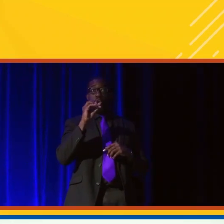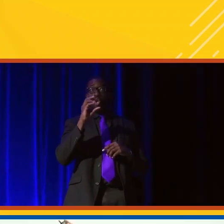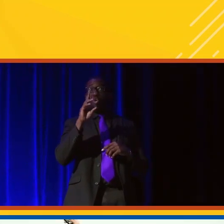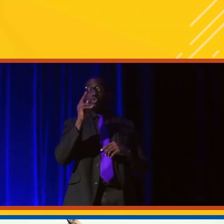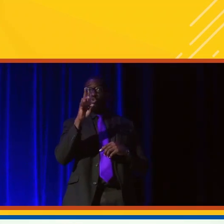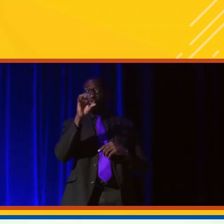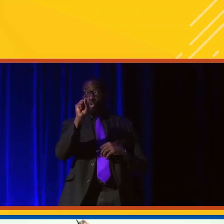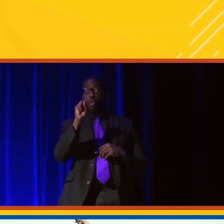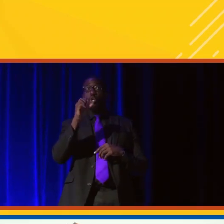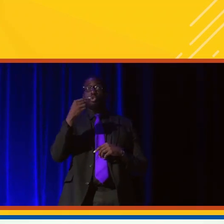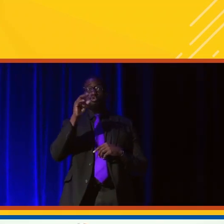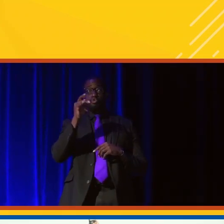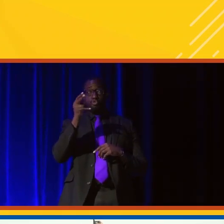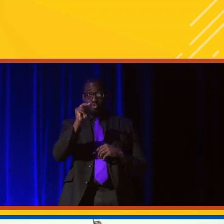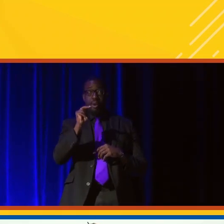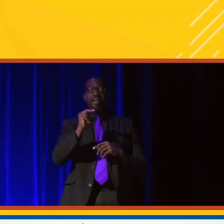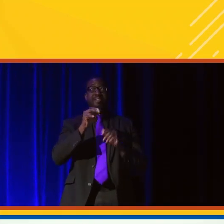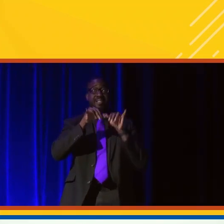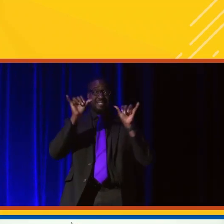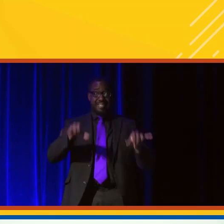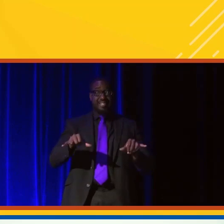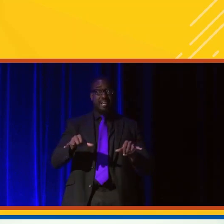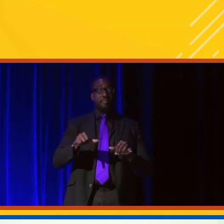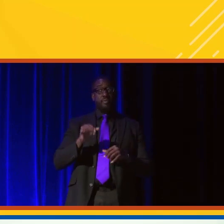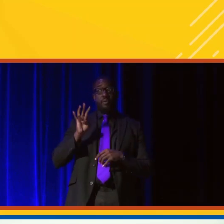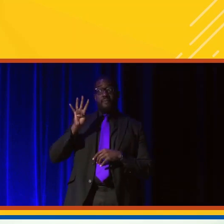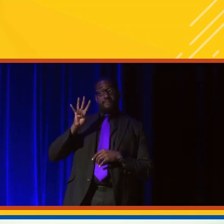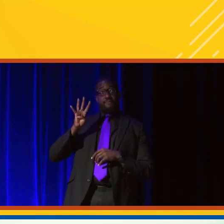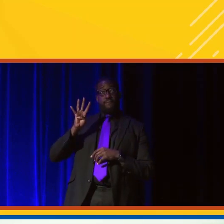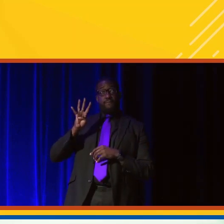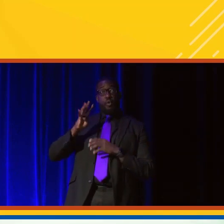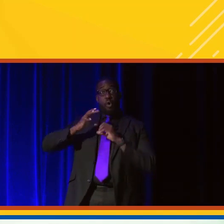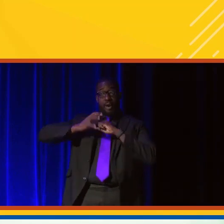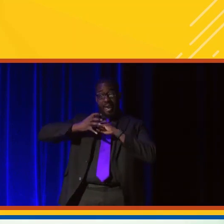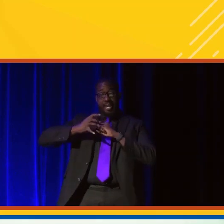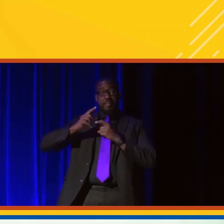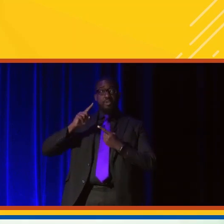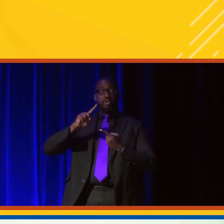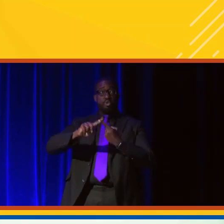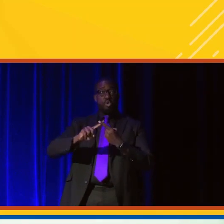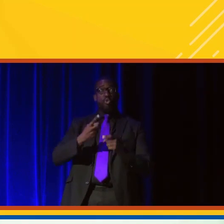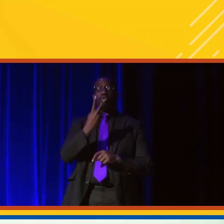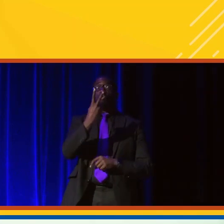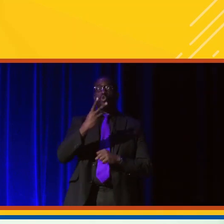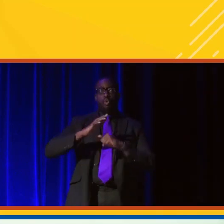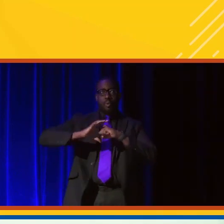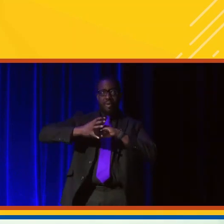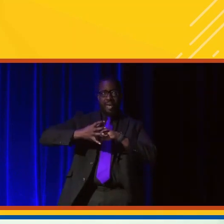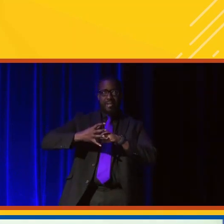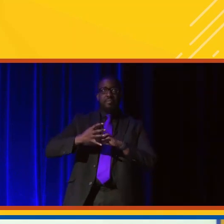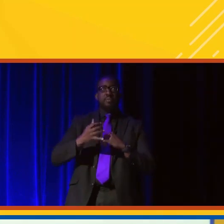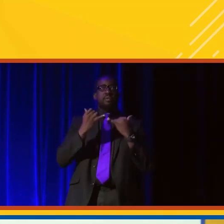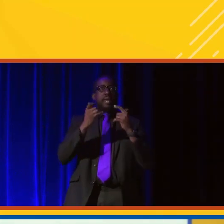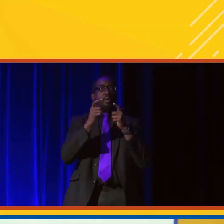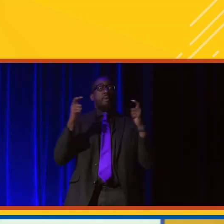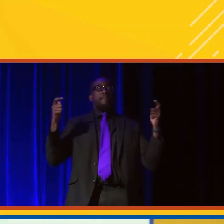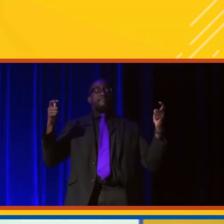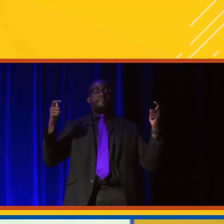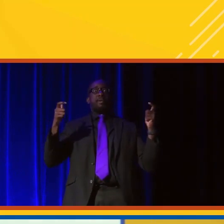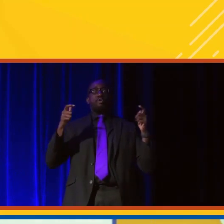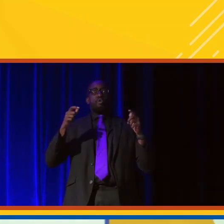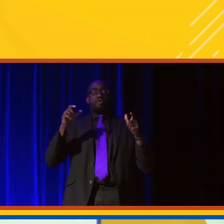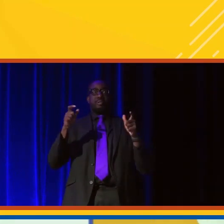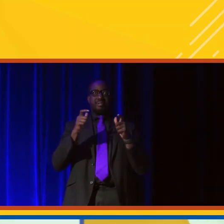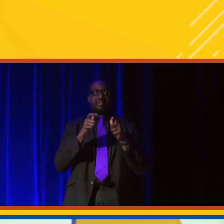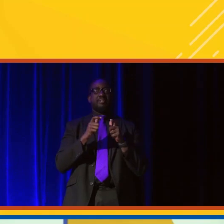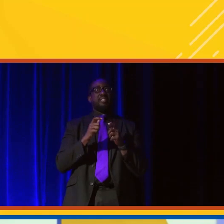So this goes from 4 atoms to 2 effective atoms now. So here's our coarse grain system. You can simulate bigger scales. It's